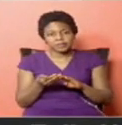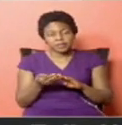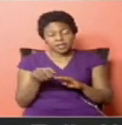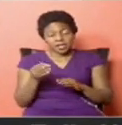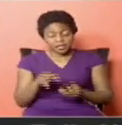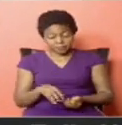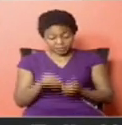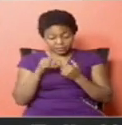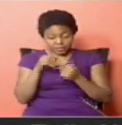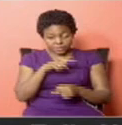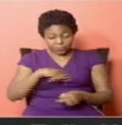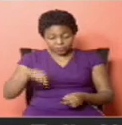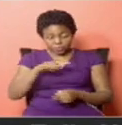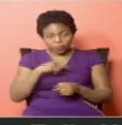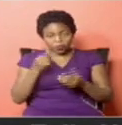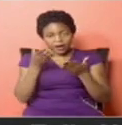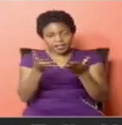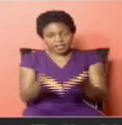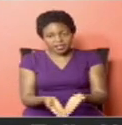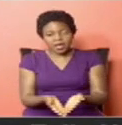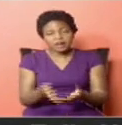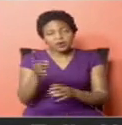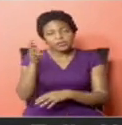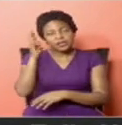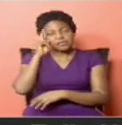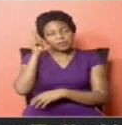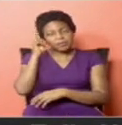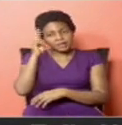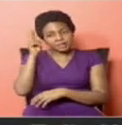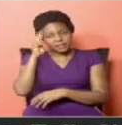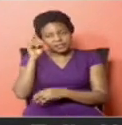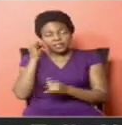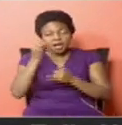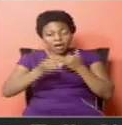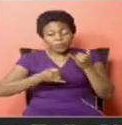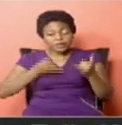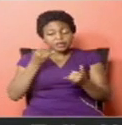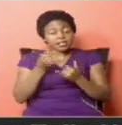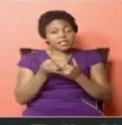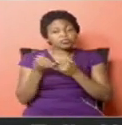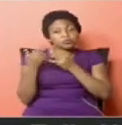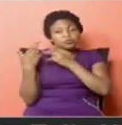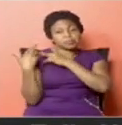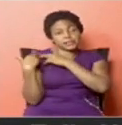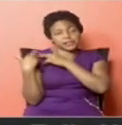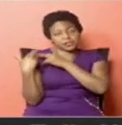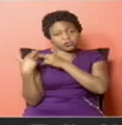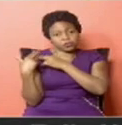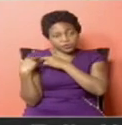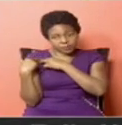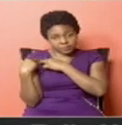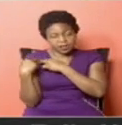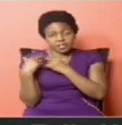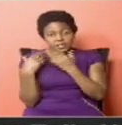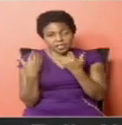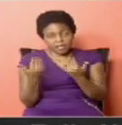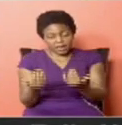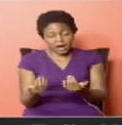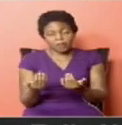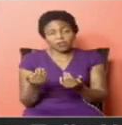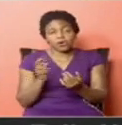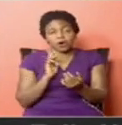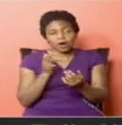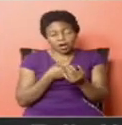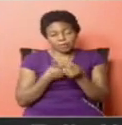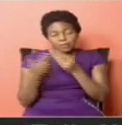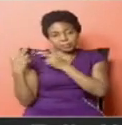for us who are here, we are reminded our international obligations, the obligations that require